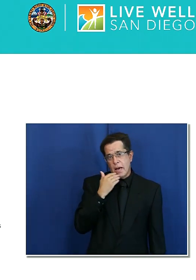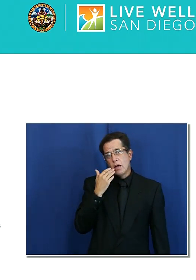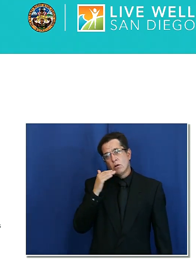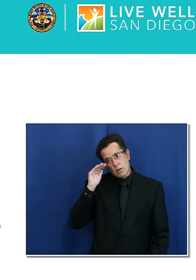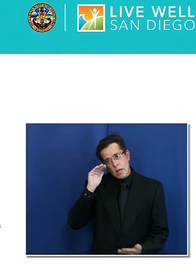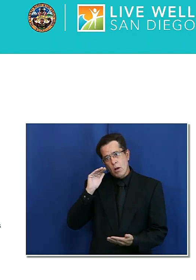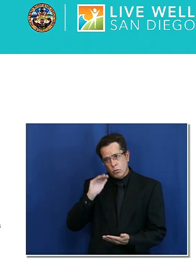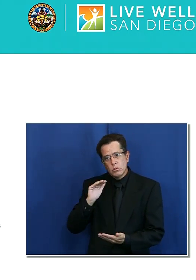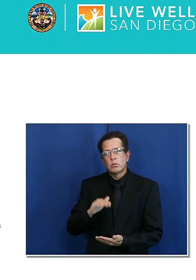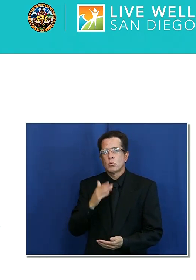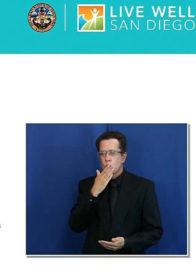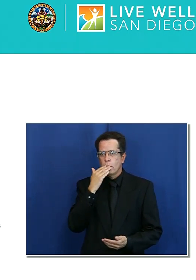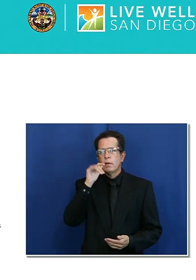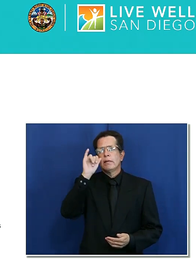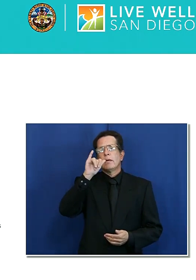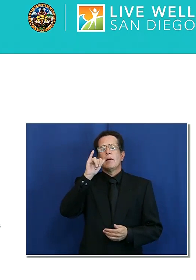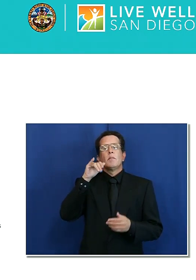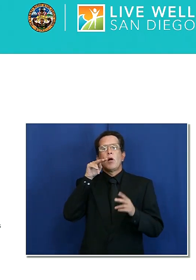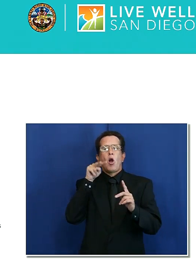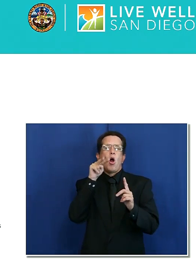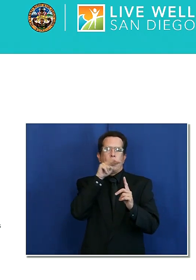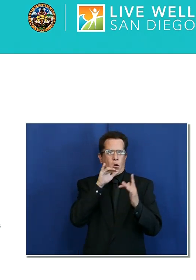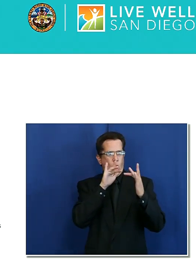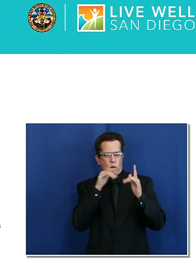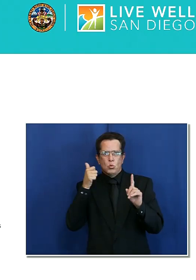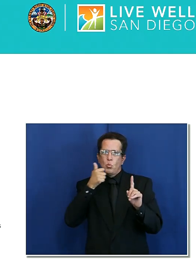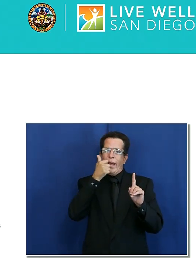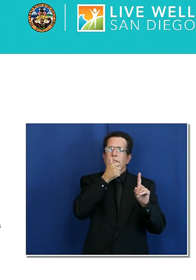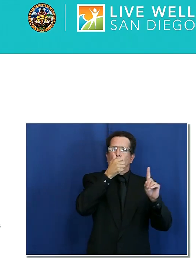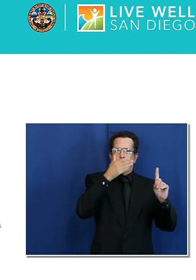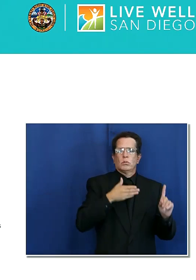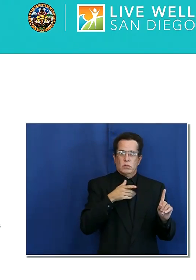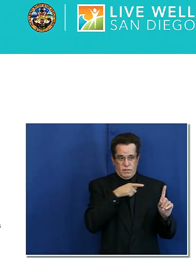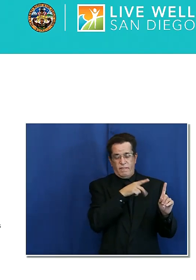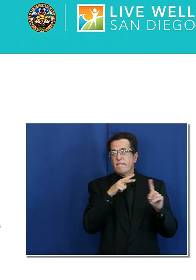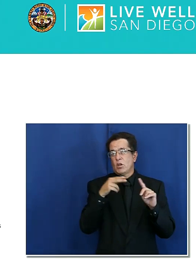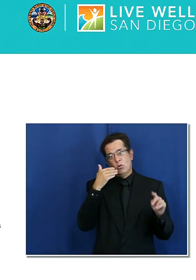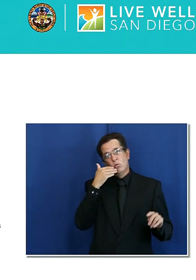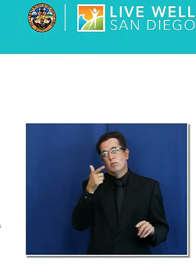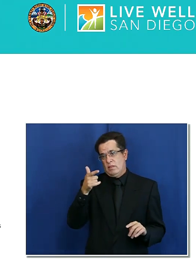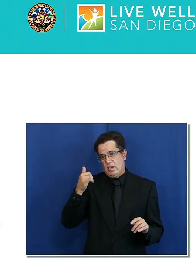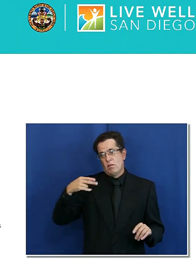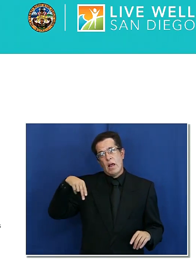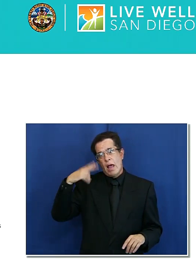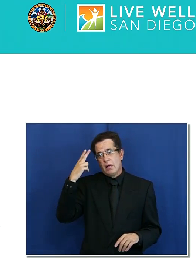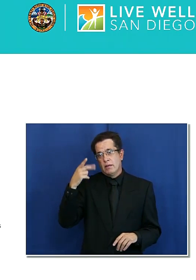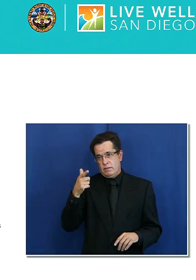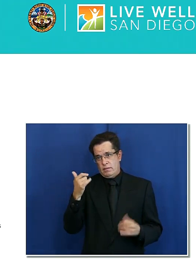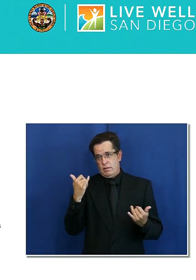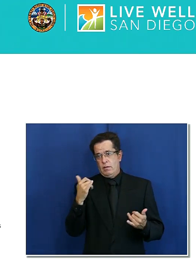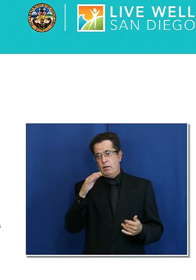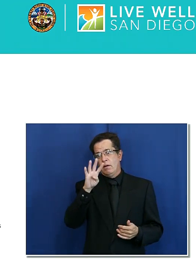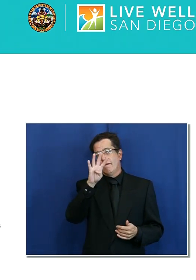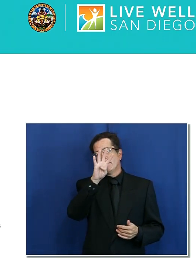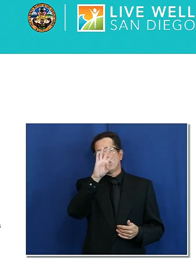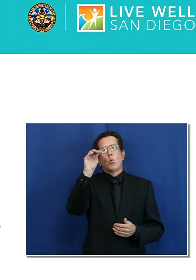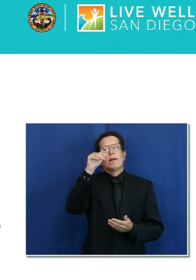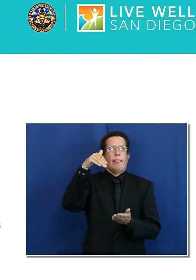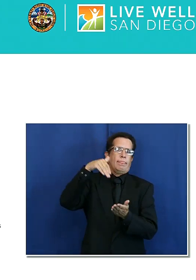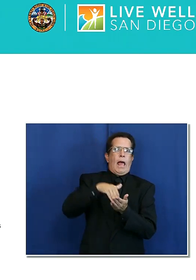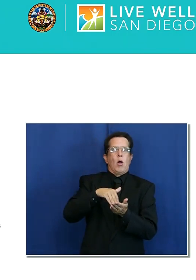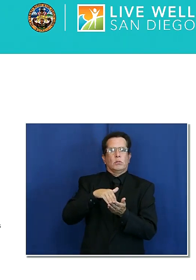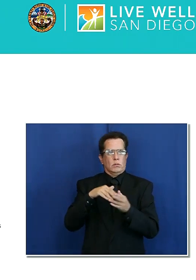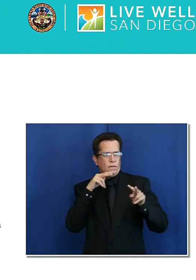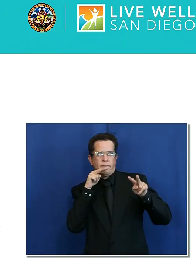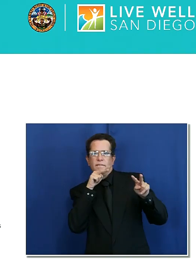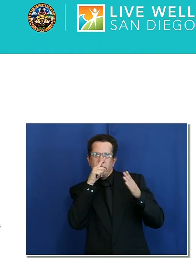better. Contact tracing, case investigations, contact tracing are doing great. You see total case investigations performed closing in on 40,000 there,